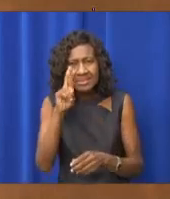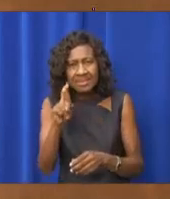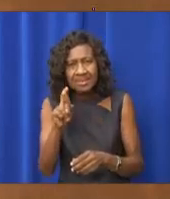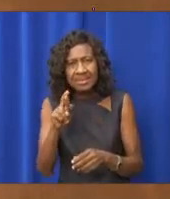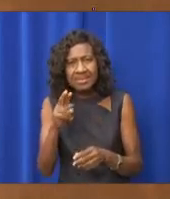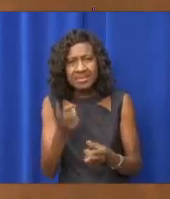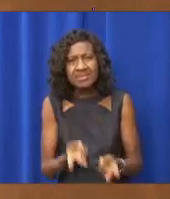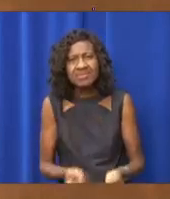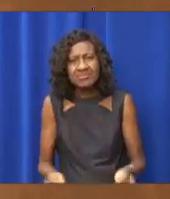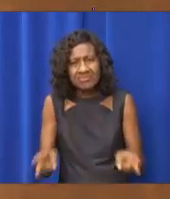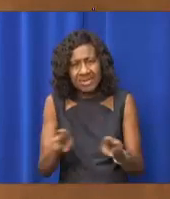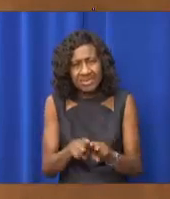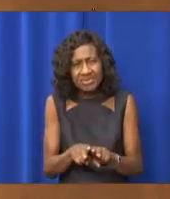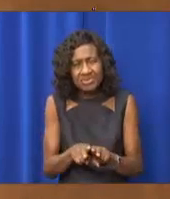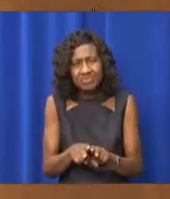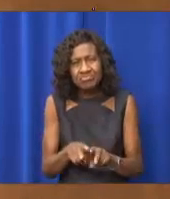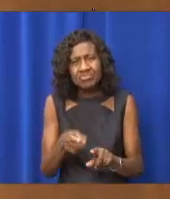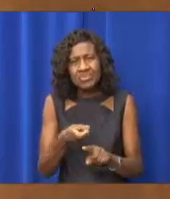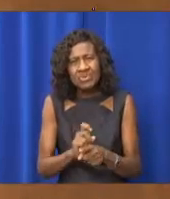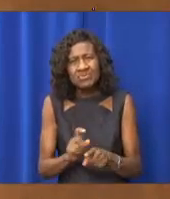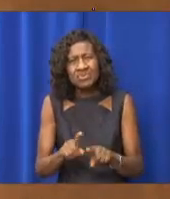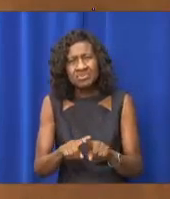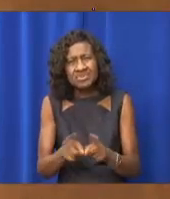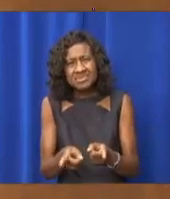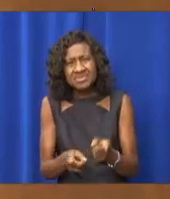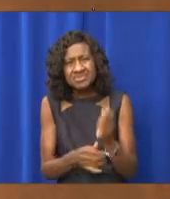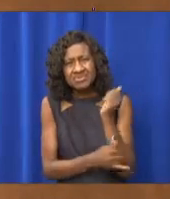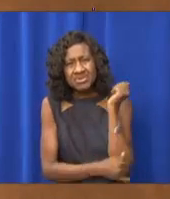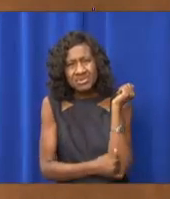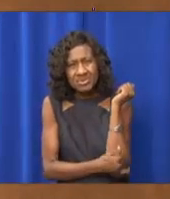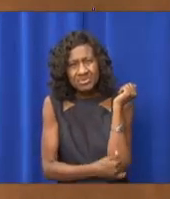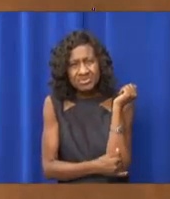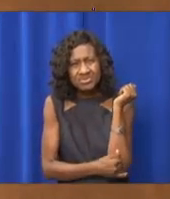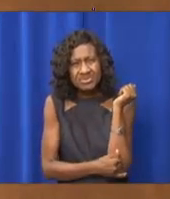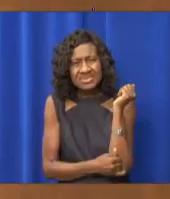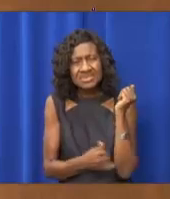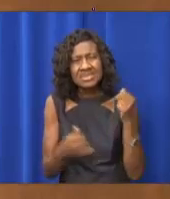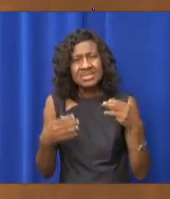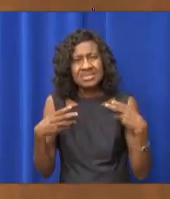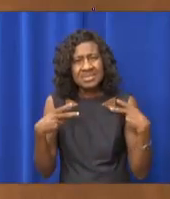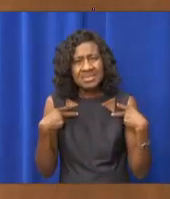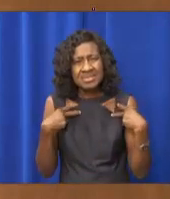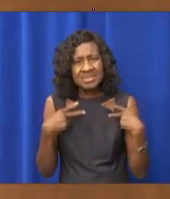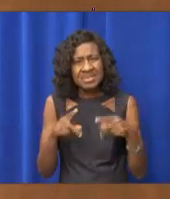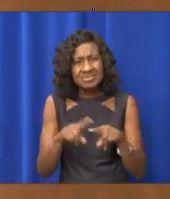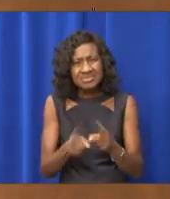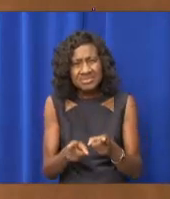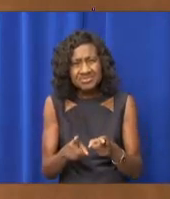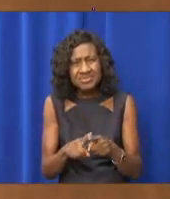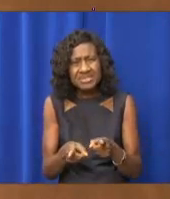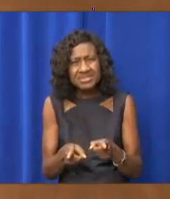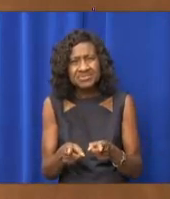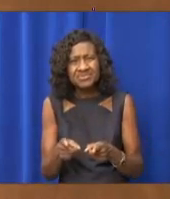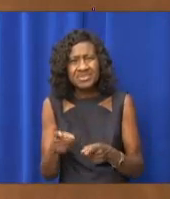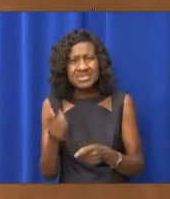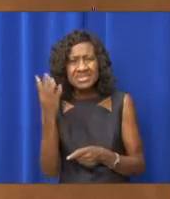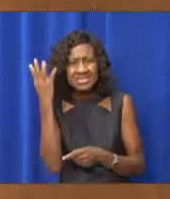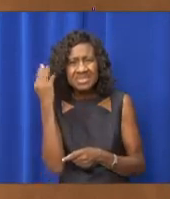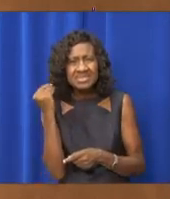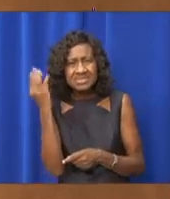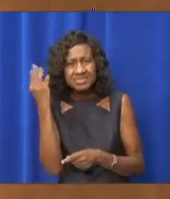different countries, and different countries will have different experiences of this disease, the